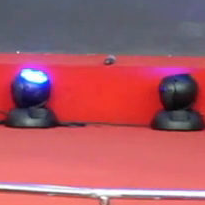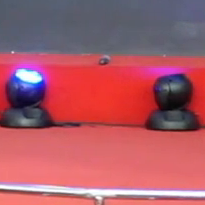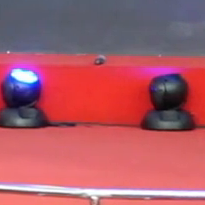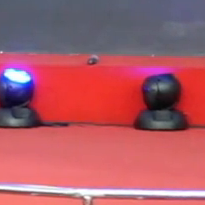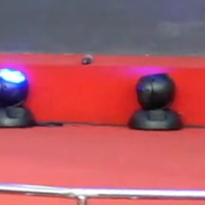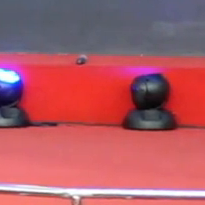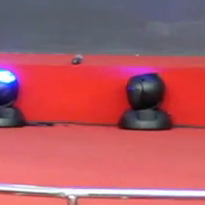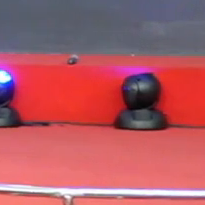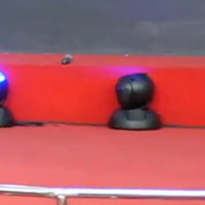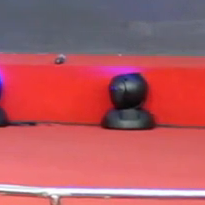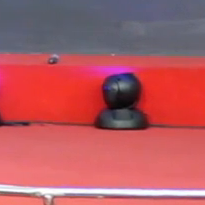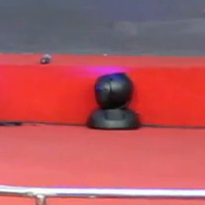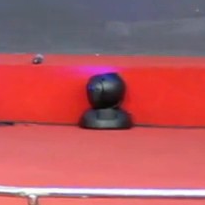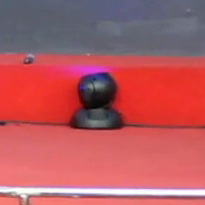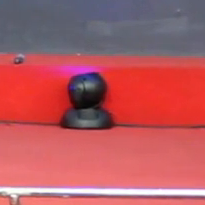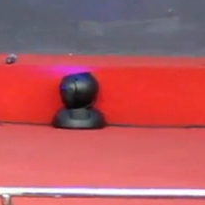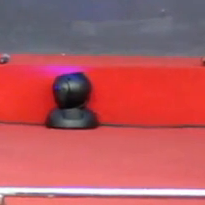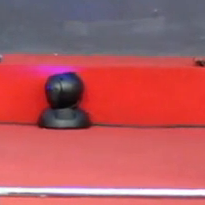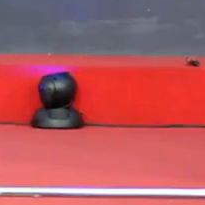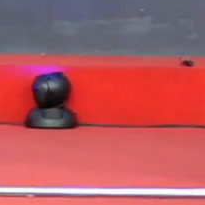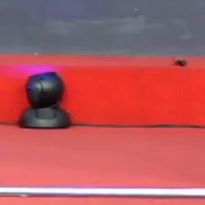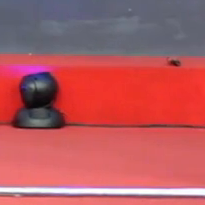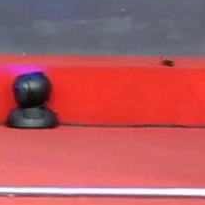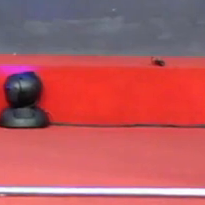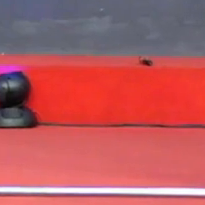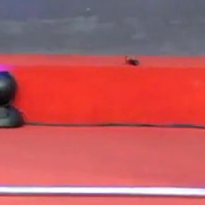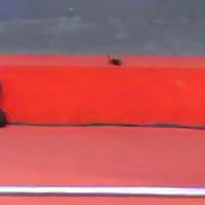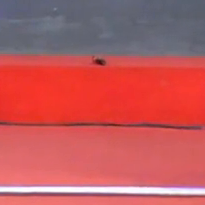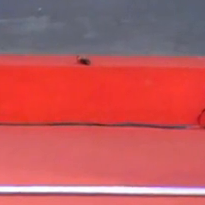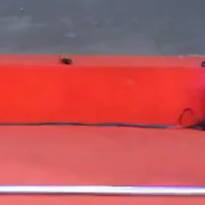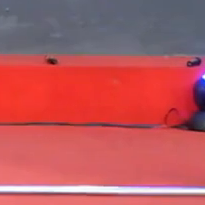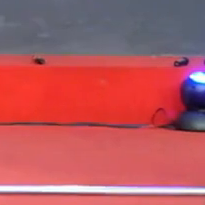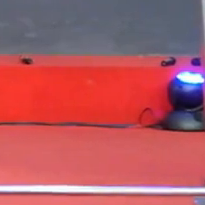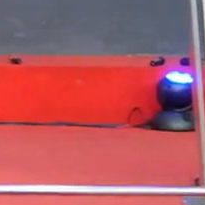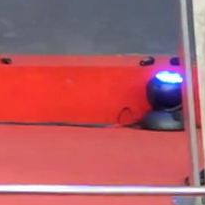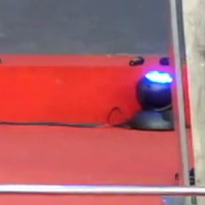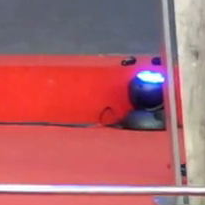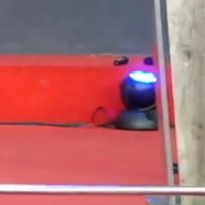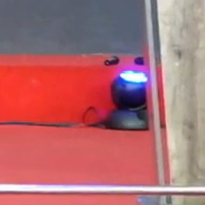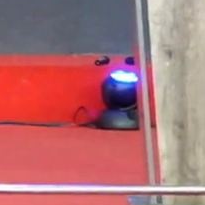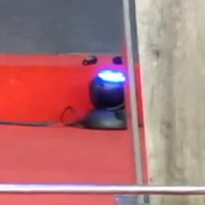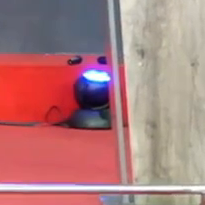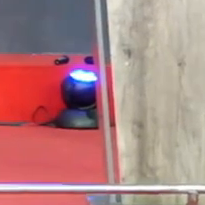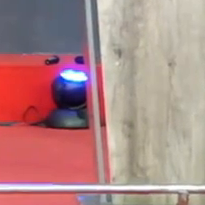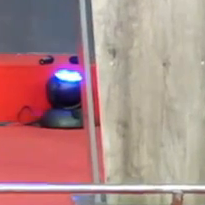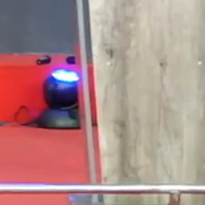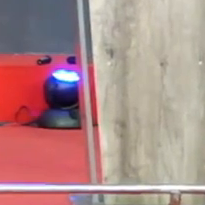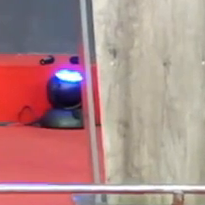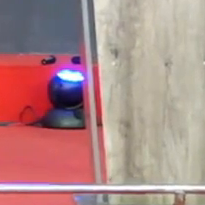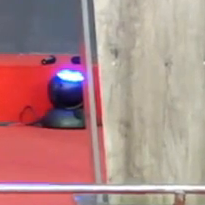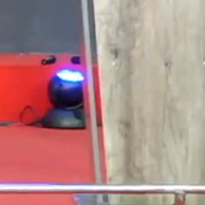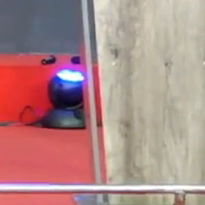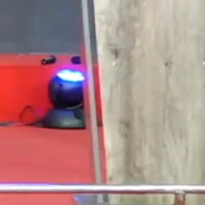alifikiria kwamba atafanyisha imani yake kazi. Pray over his ground. Na hapa anenea kuhusu shamba lake. But plant nothing.